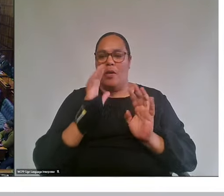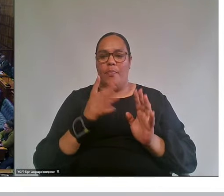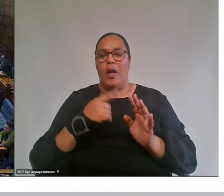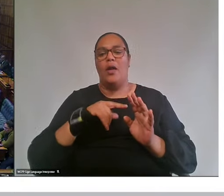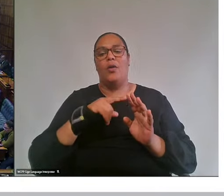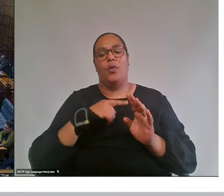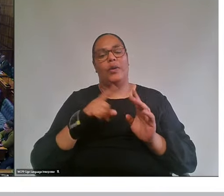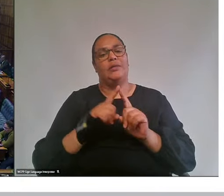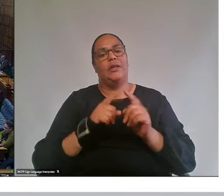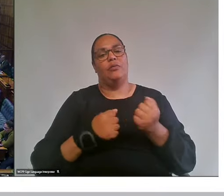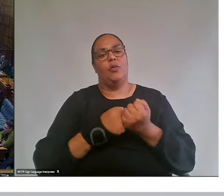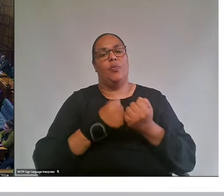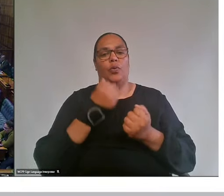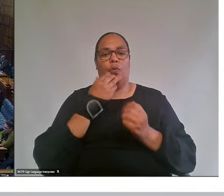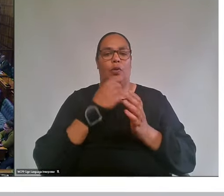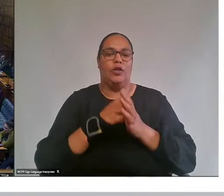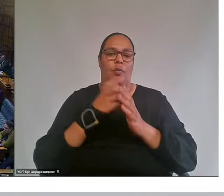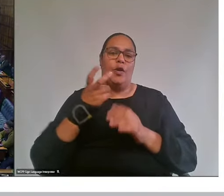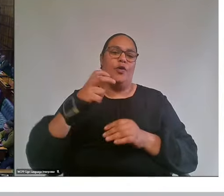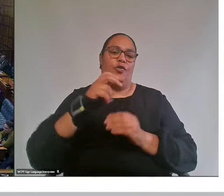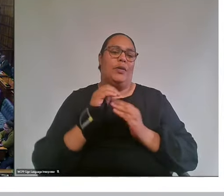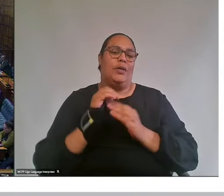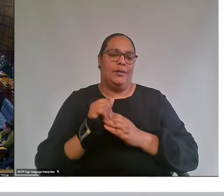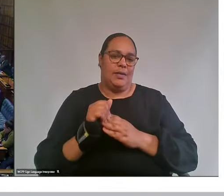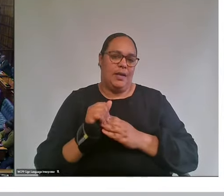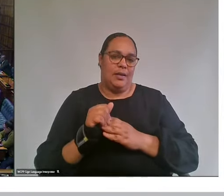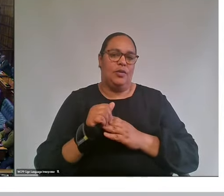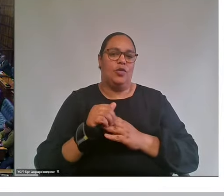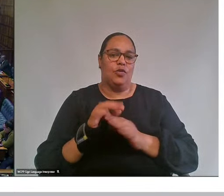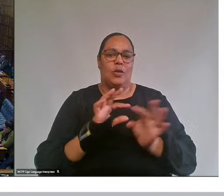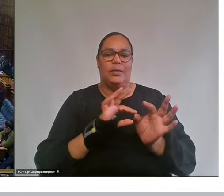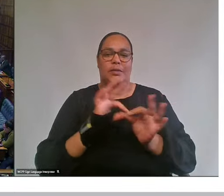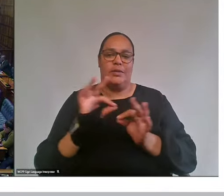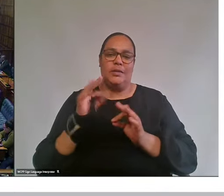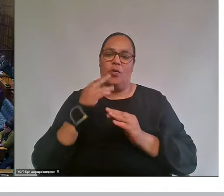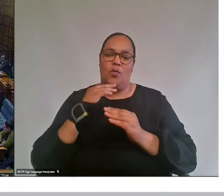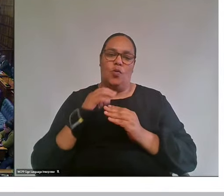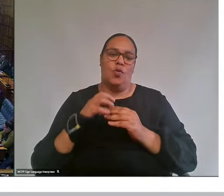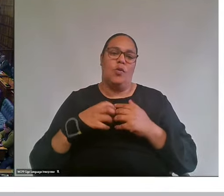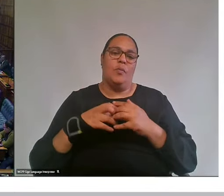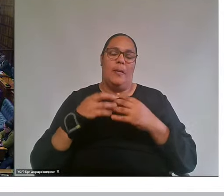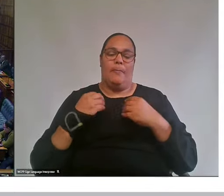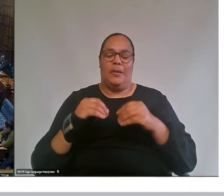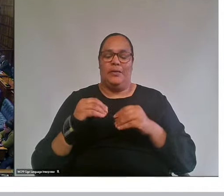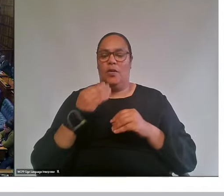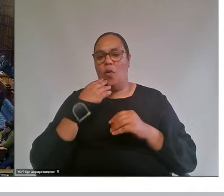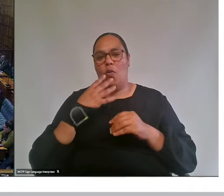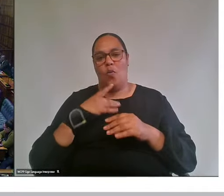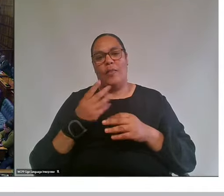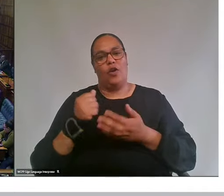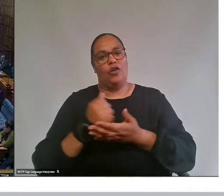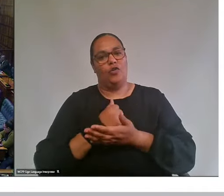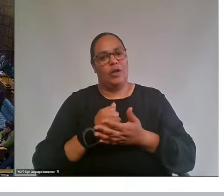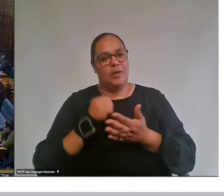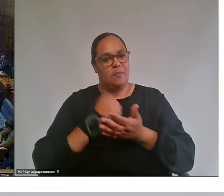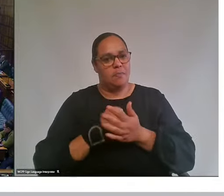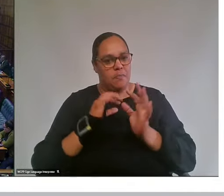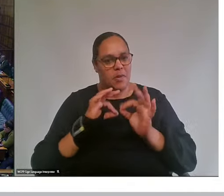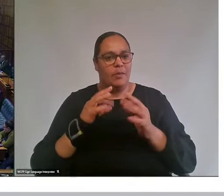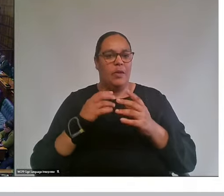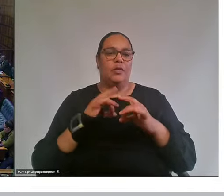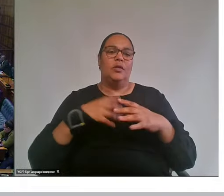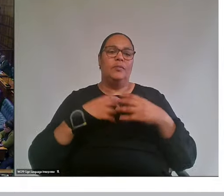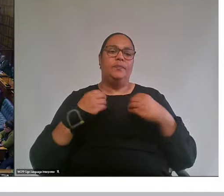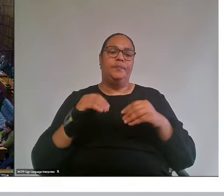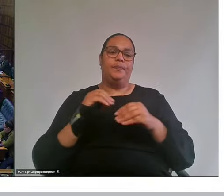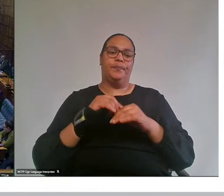support for example tourist guides and those are entrepreneurs uh that once they get their accreditation will be starting their own business in the